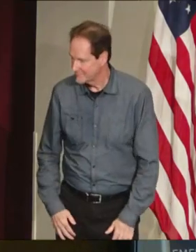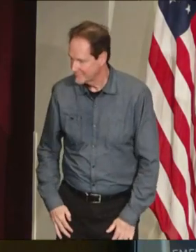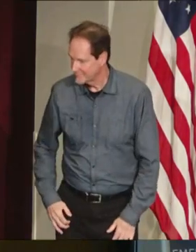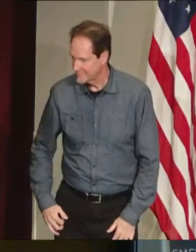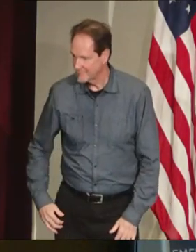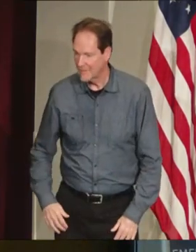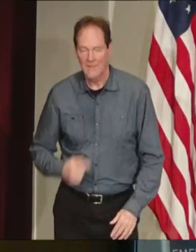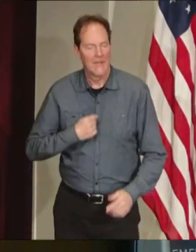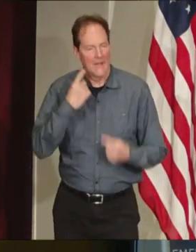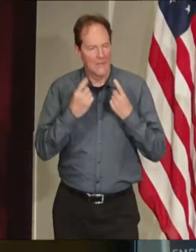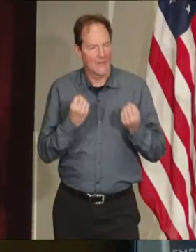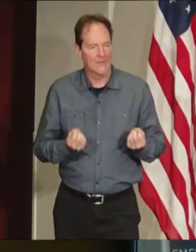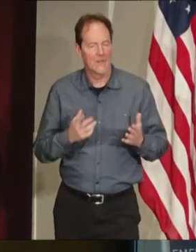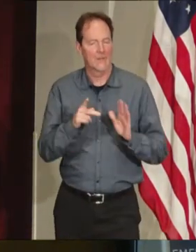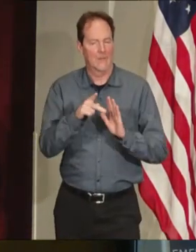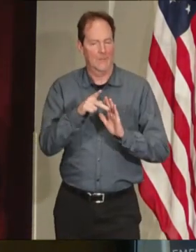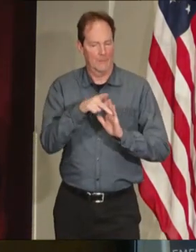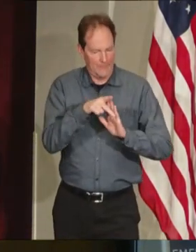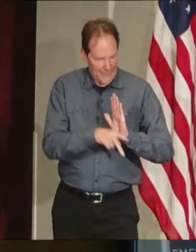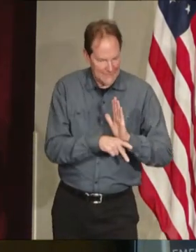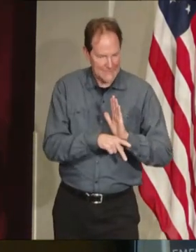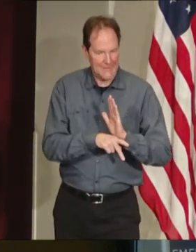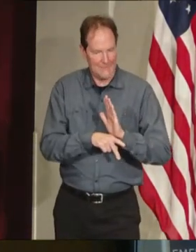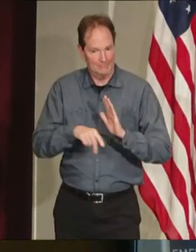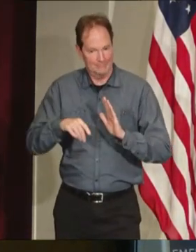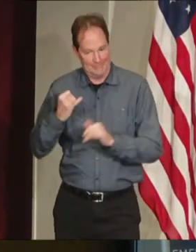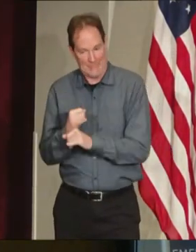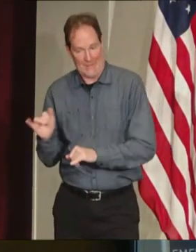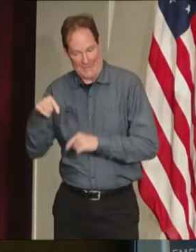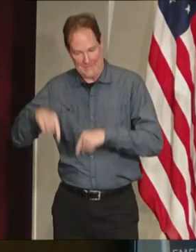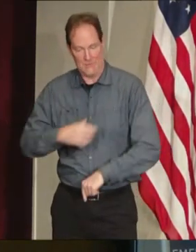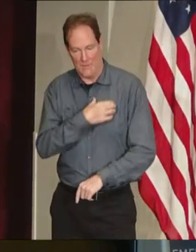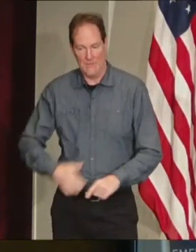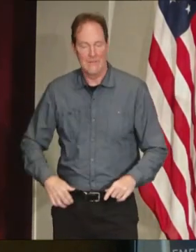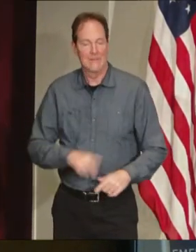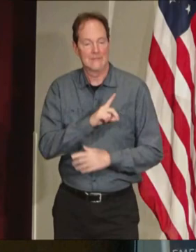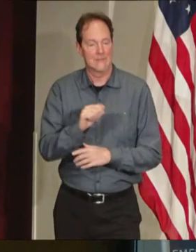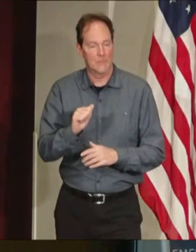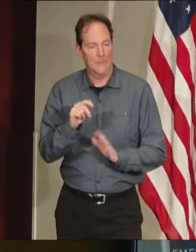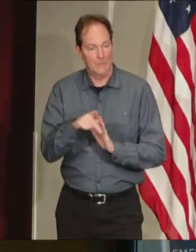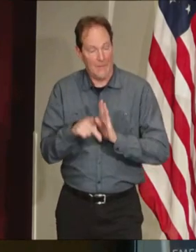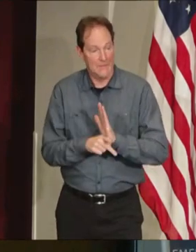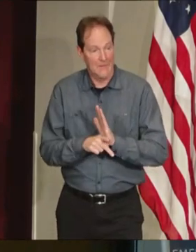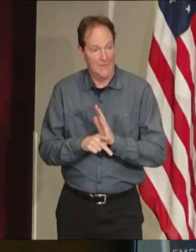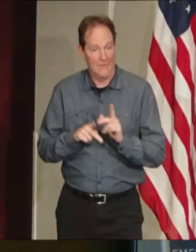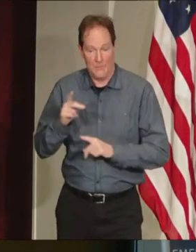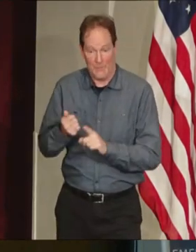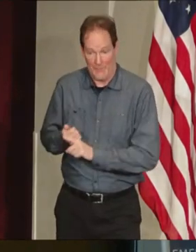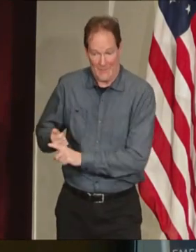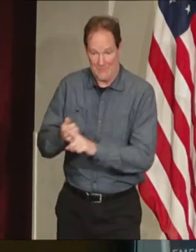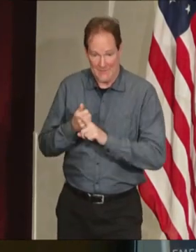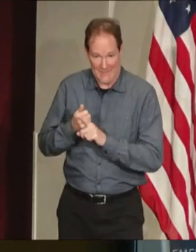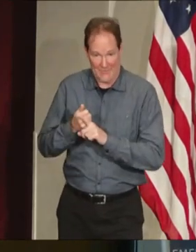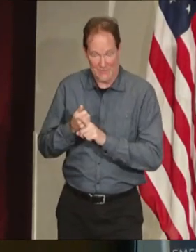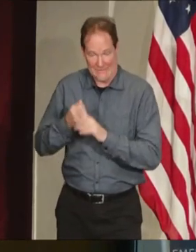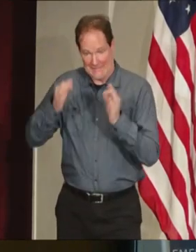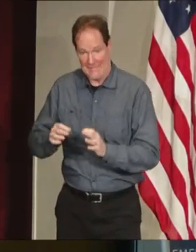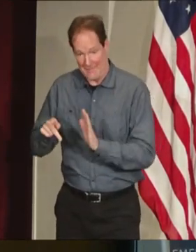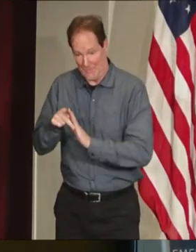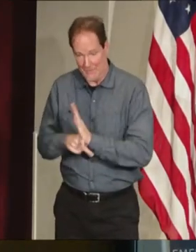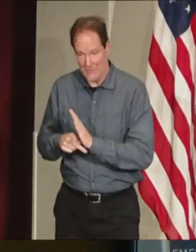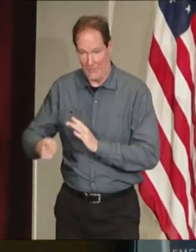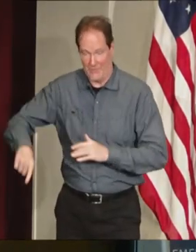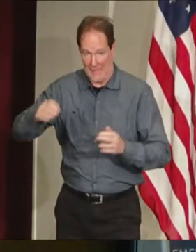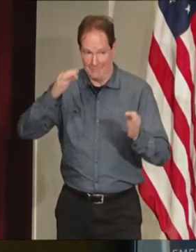I think a lot of the policy that gets made in institutions like this is disability policy, even if the people who are making it don't know it, because it has